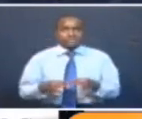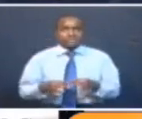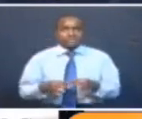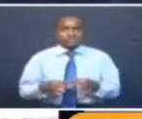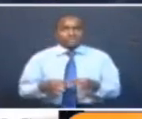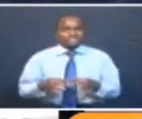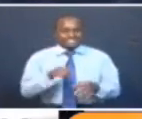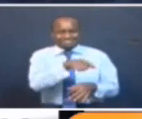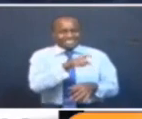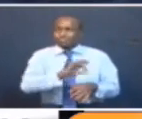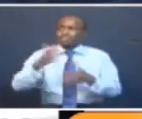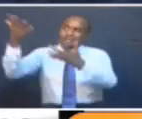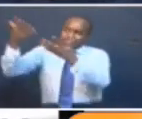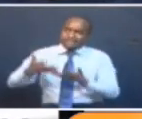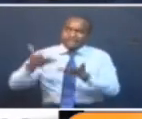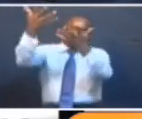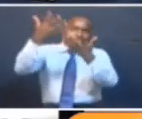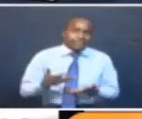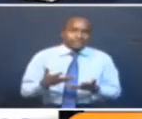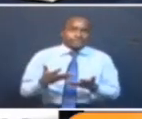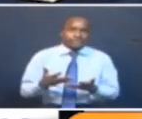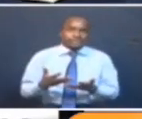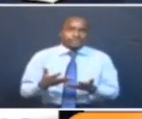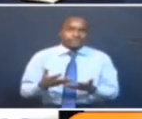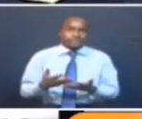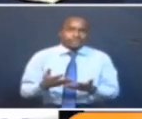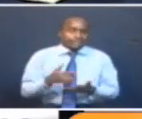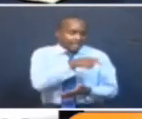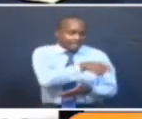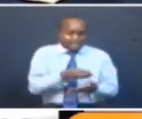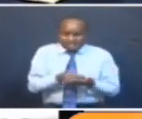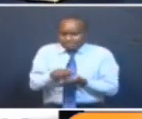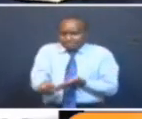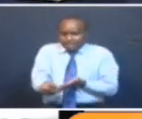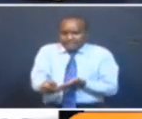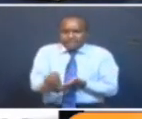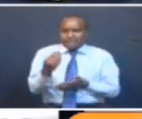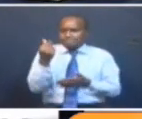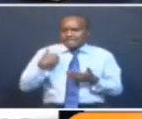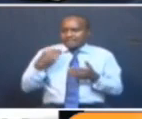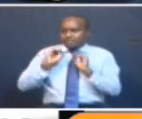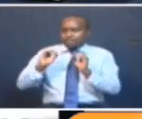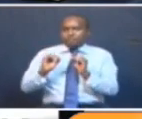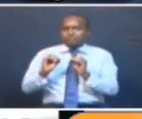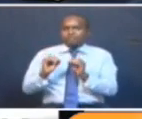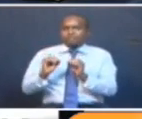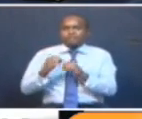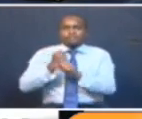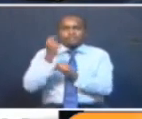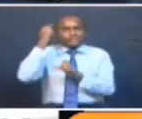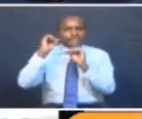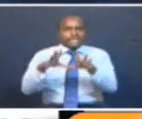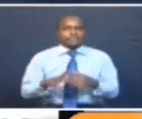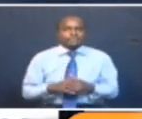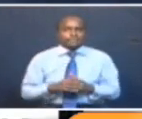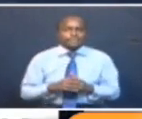import this and I'll import this, and the guy doesn't have anything in the pocket to buy it, what's the point of it? Makes no sense. Yeah.